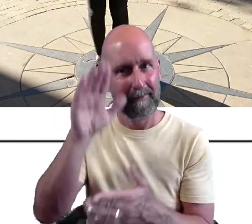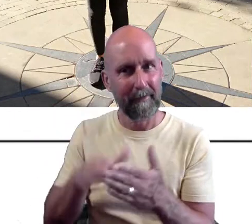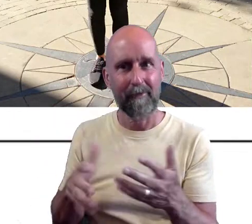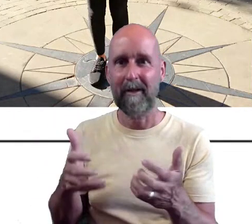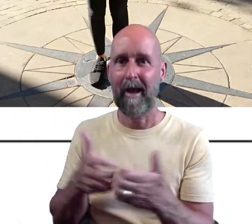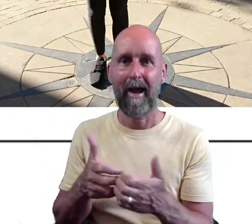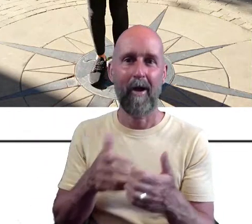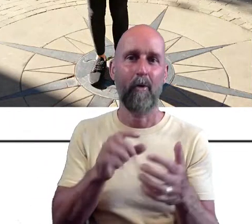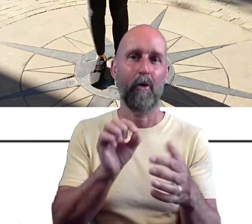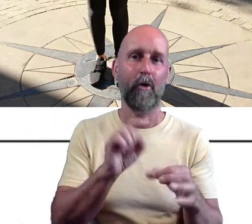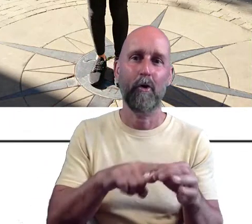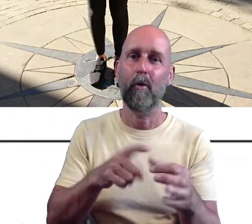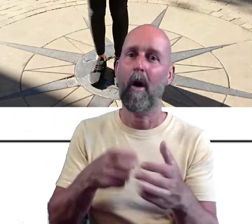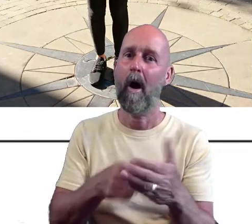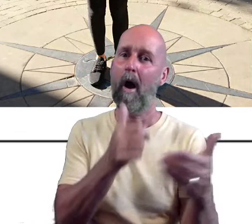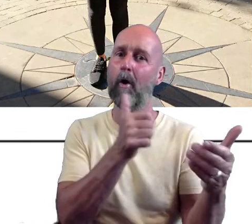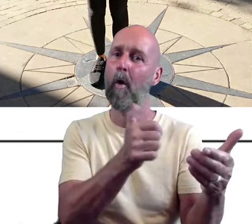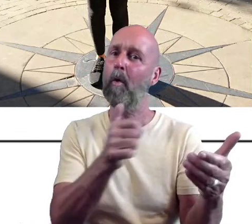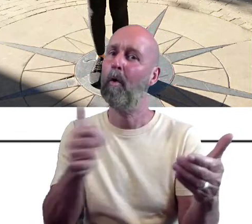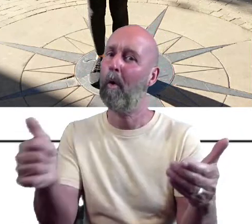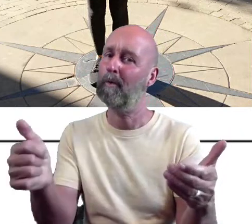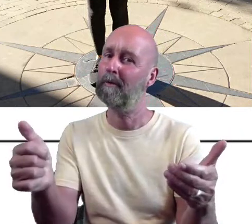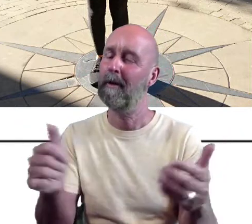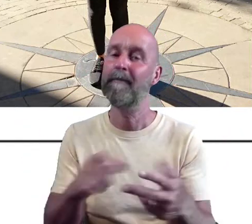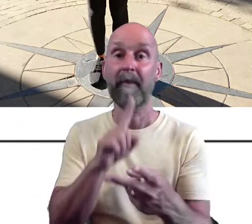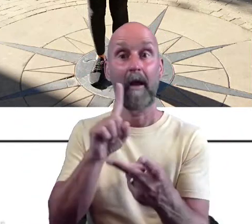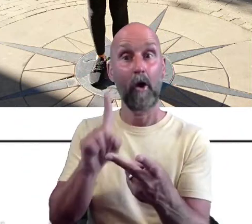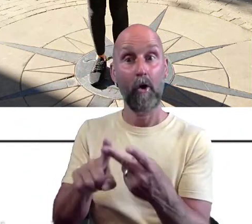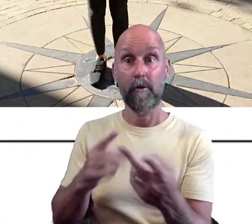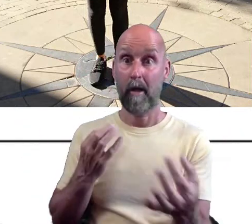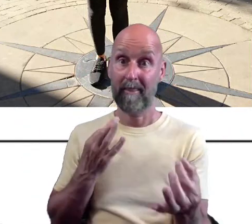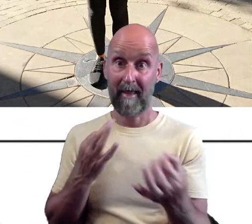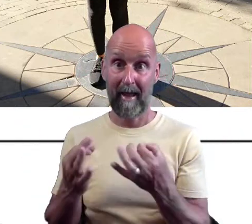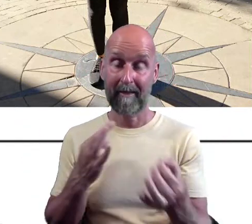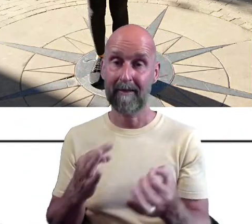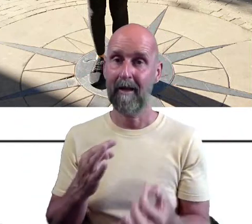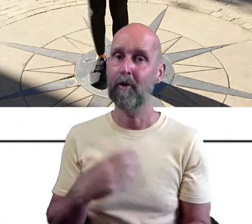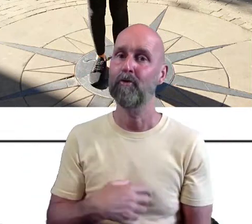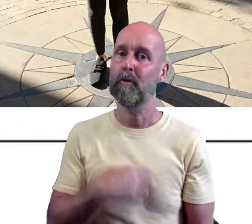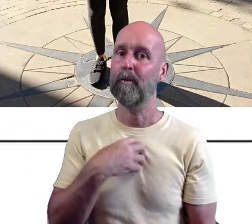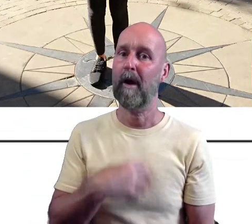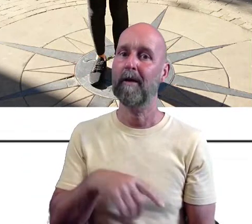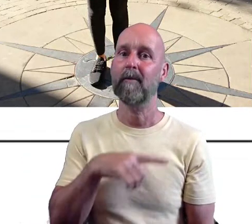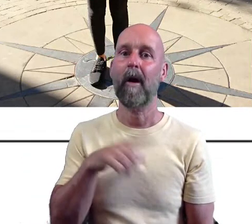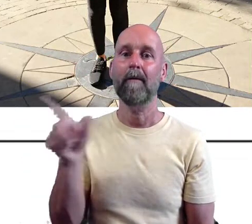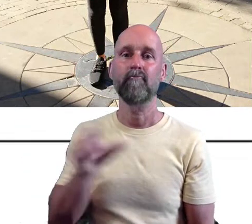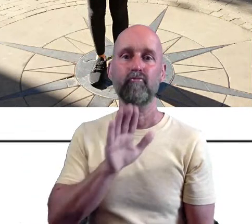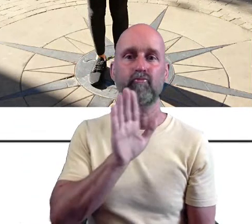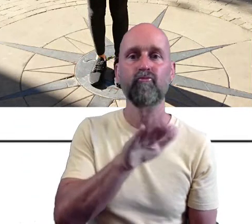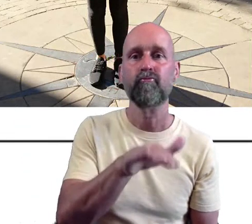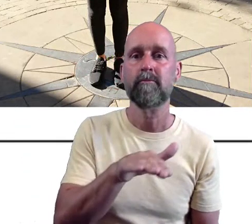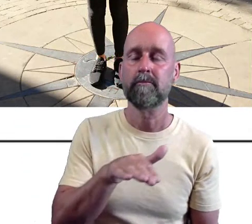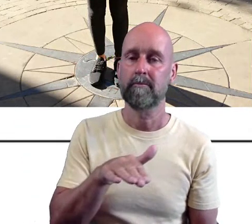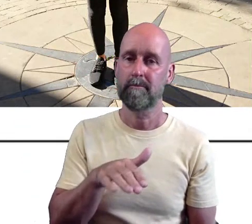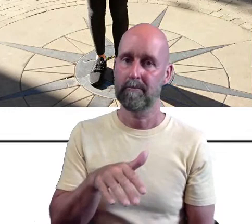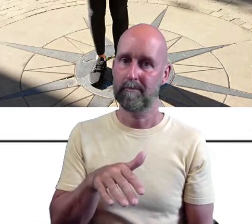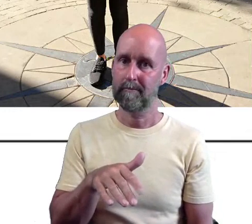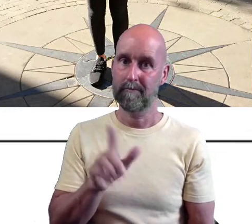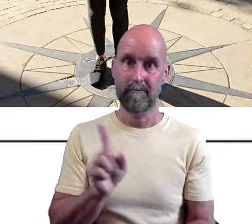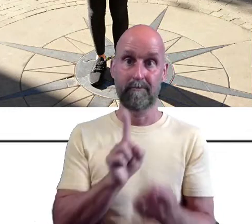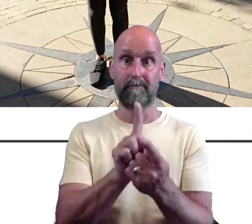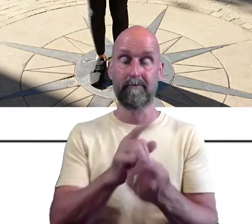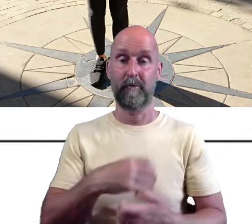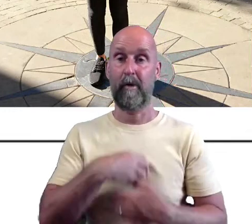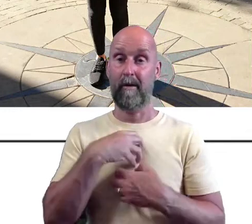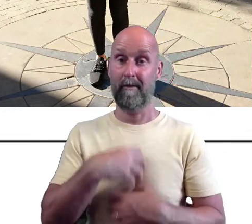that kind of thing. And then there was another actor who sort of surprised players by going up to them at certain points in the experience, mainly if they